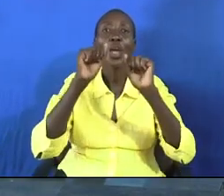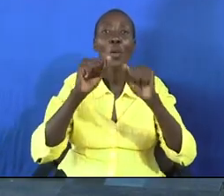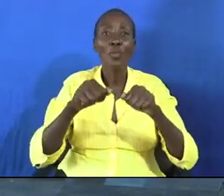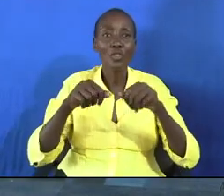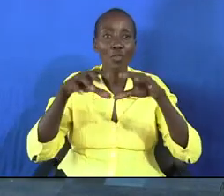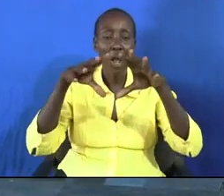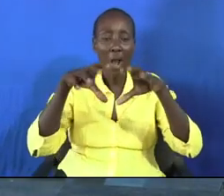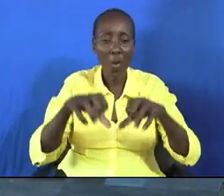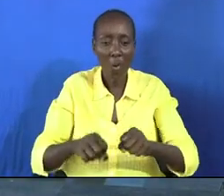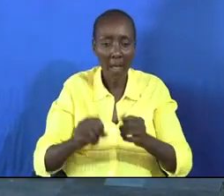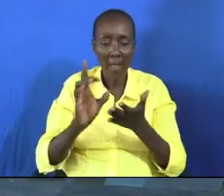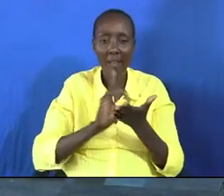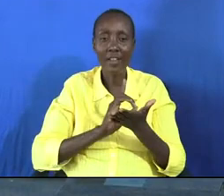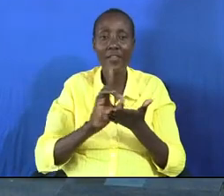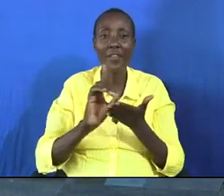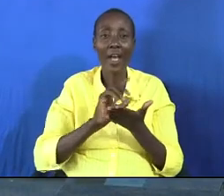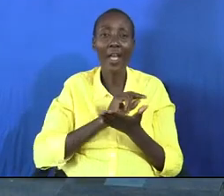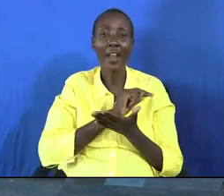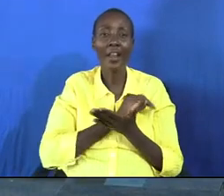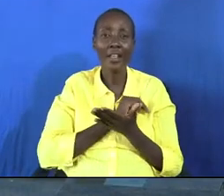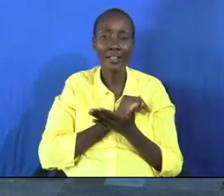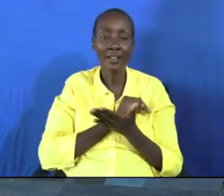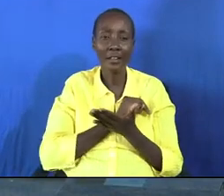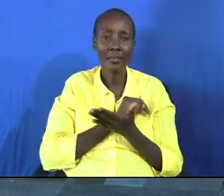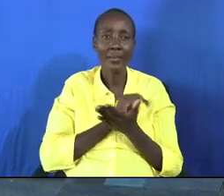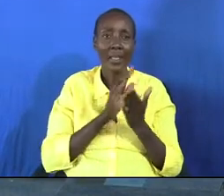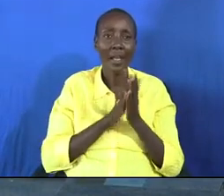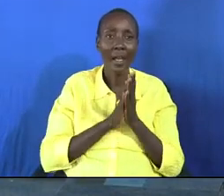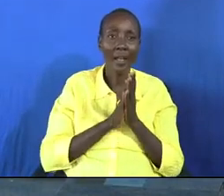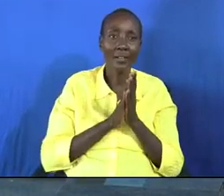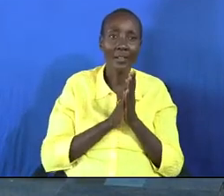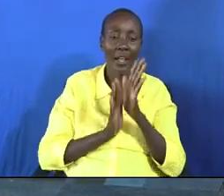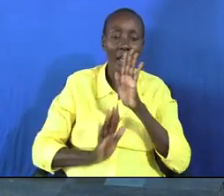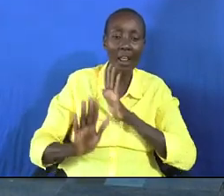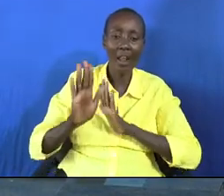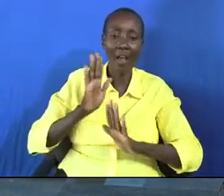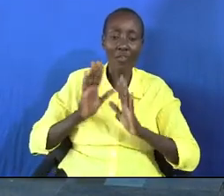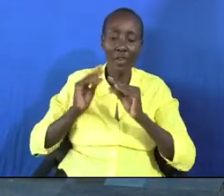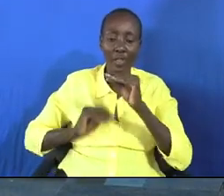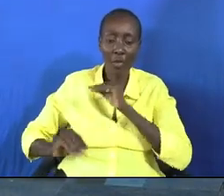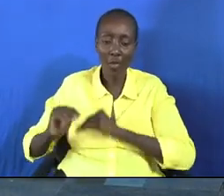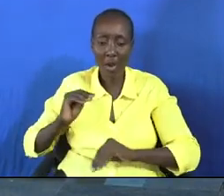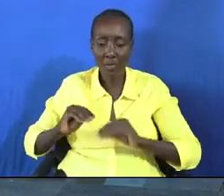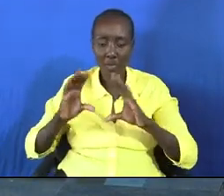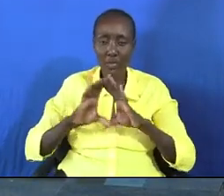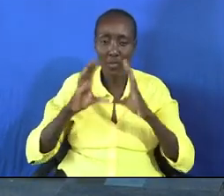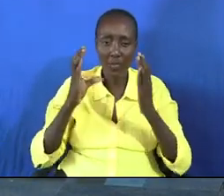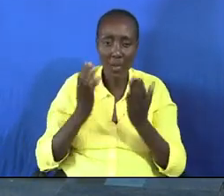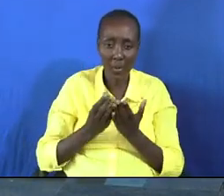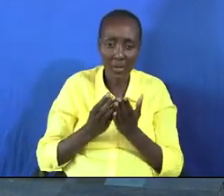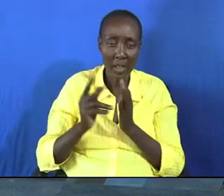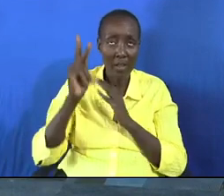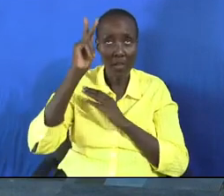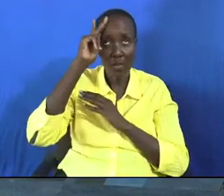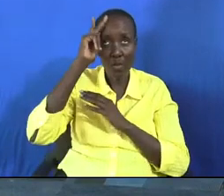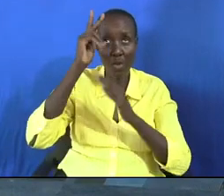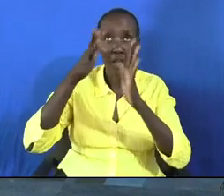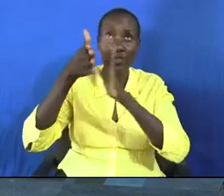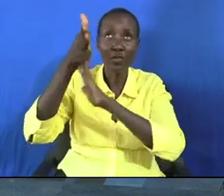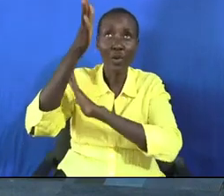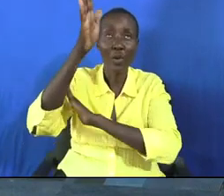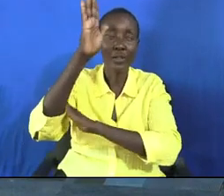acquire the divine nature and escape the corruption that is in this world. So the knowledge of